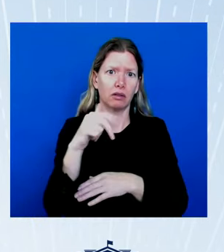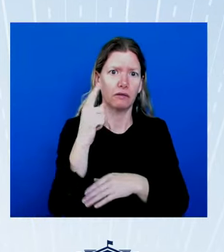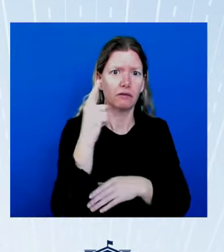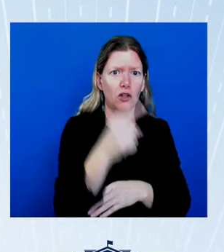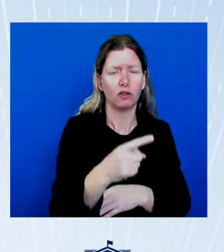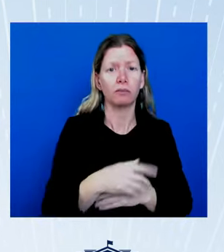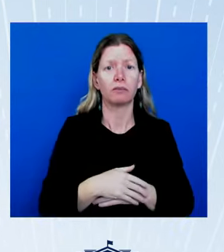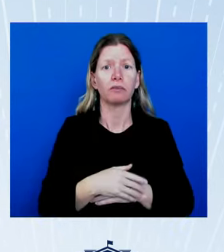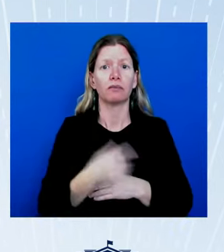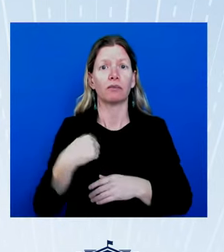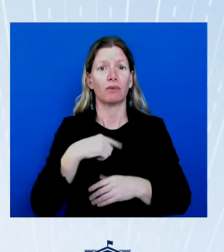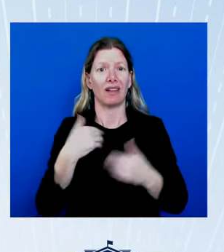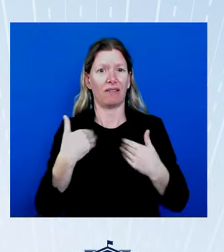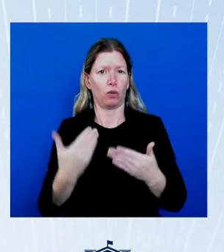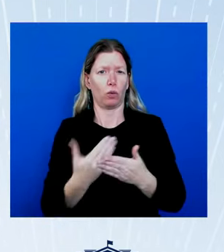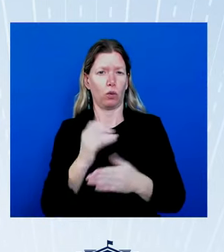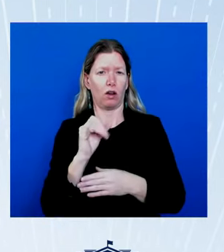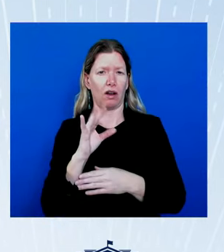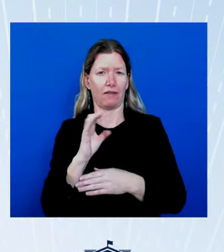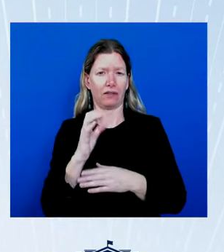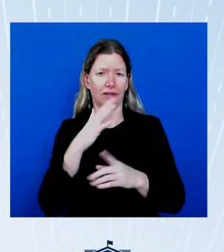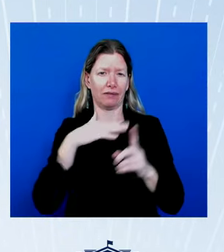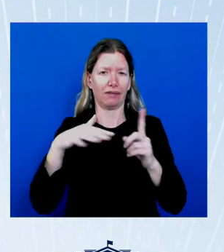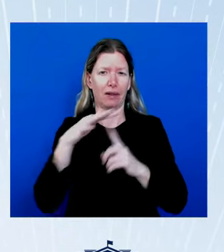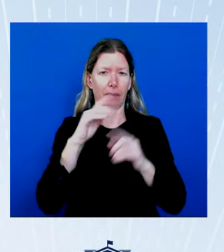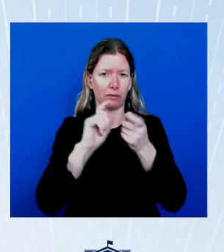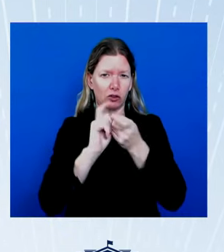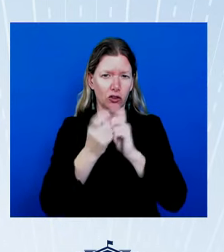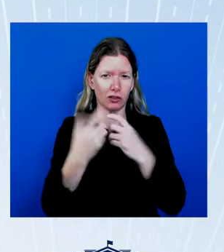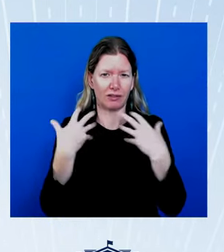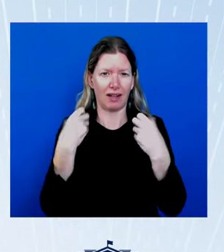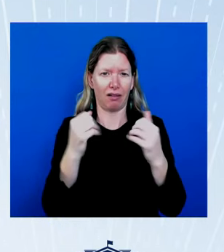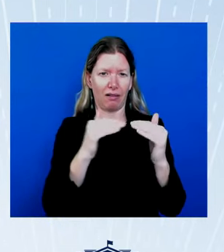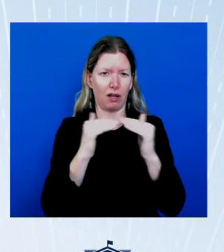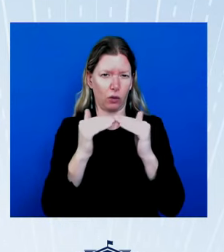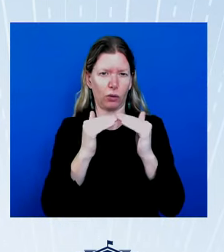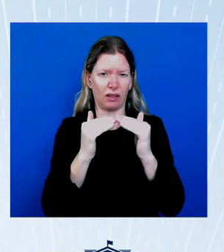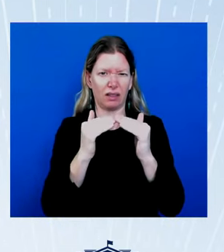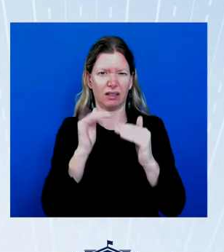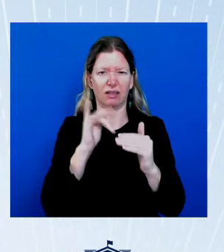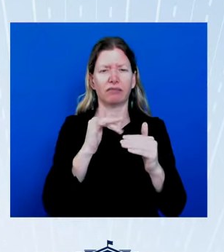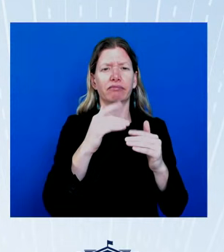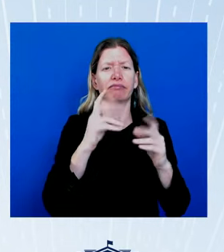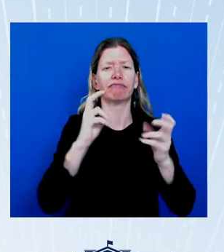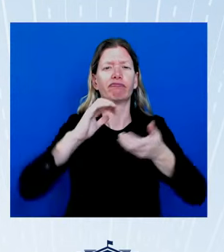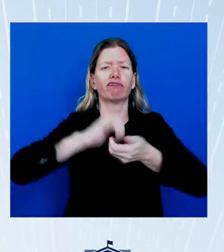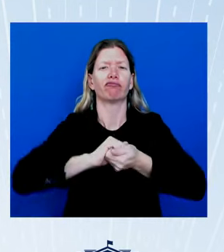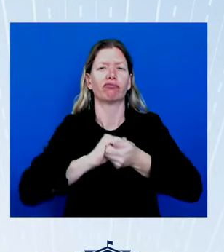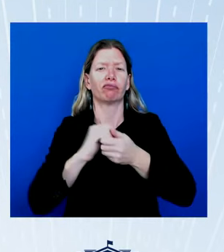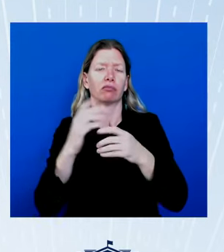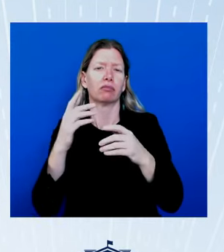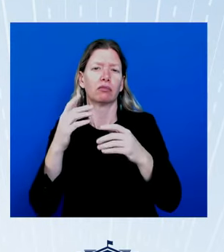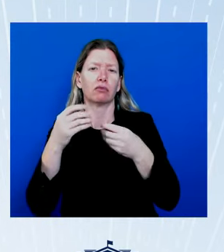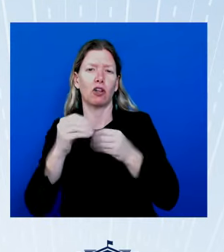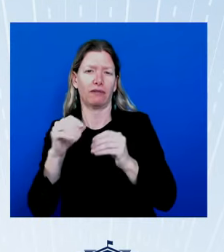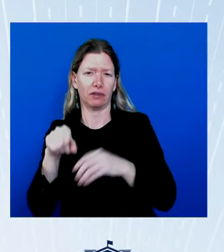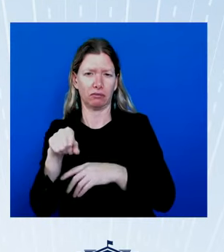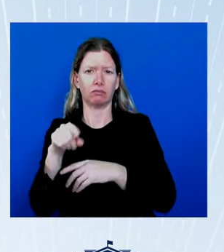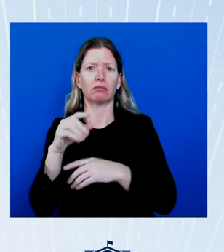looking exactly at those health impacts. Thank you so much for sharing and also for drawing the attention to